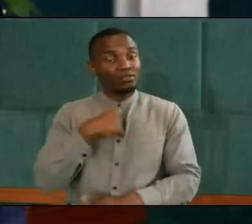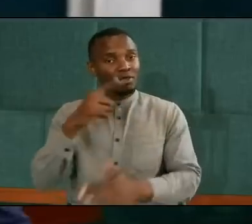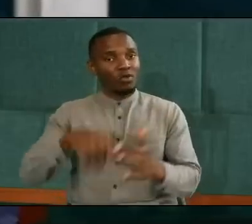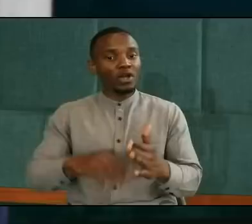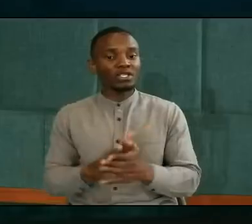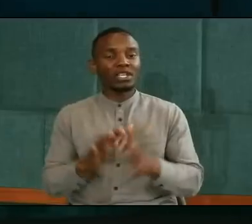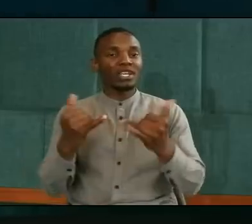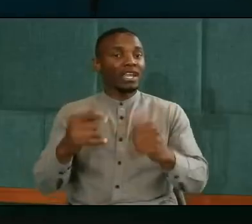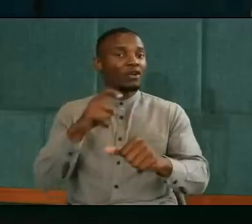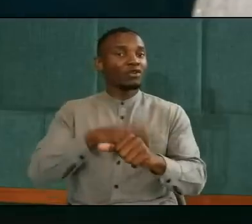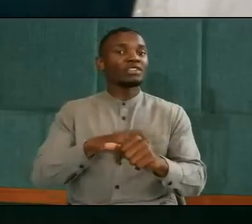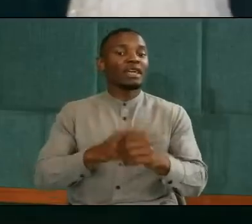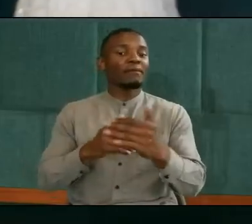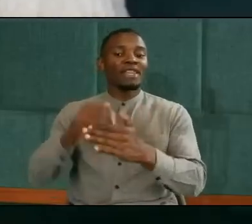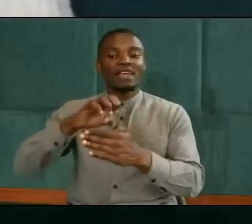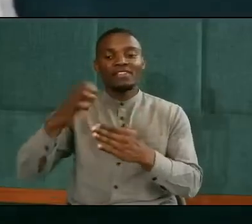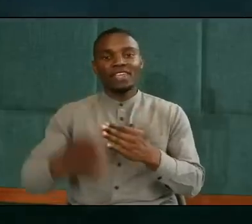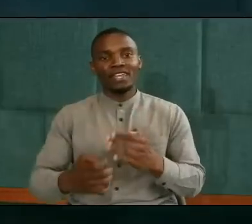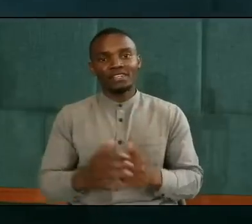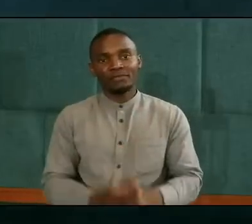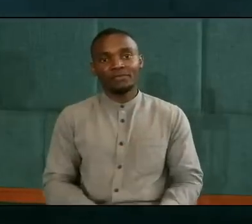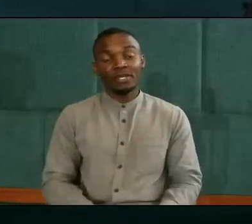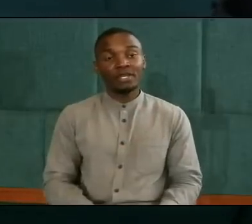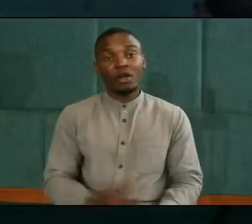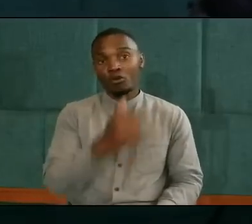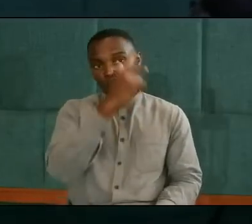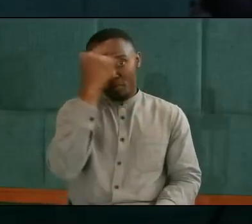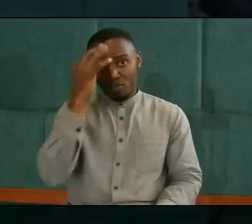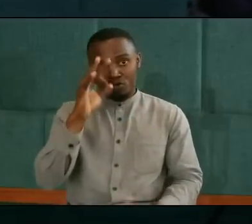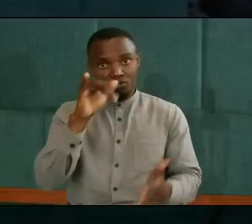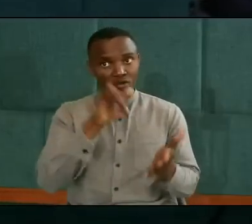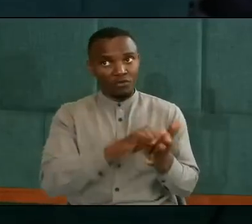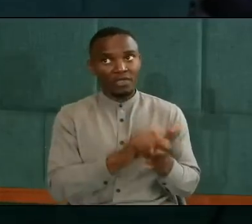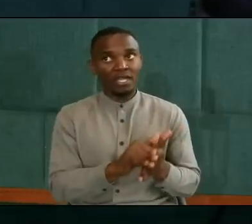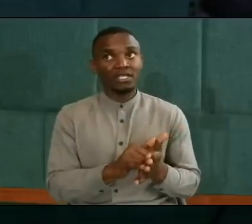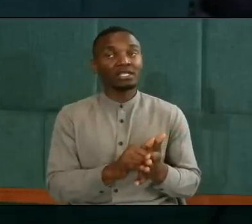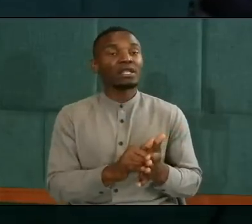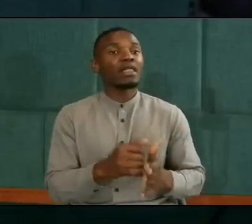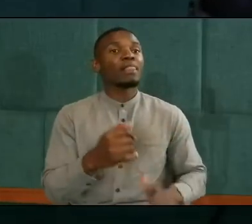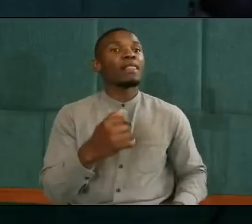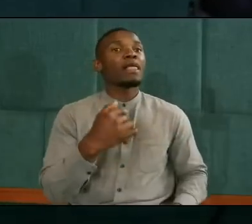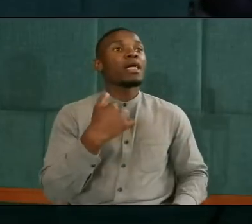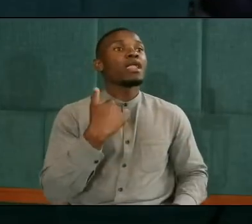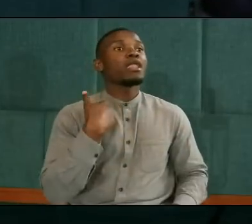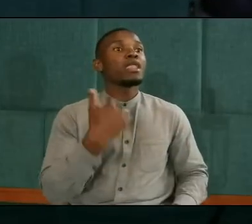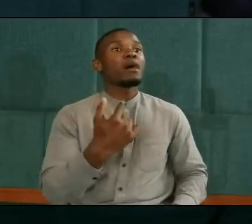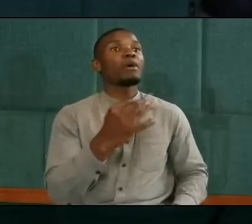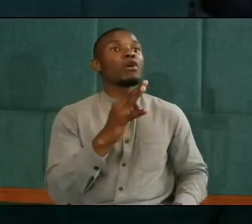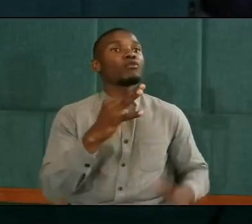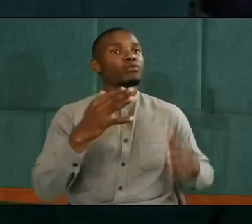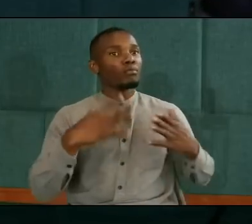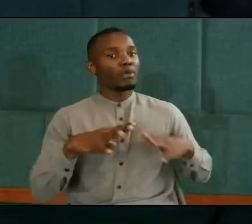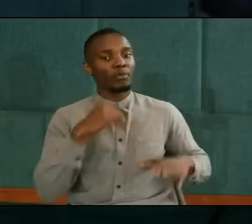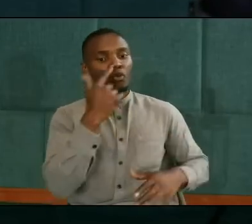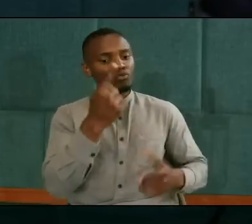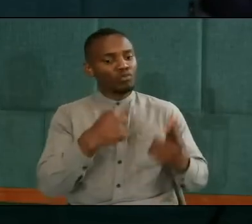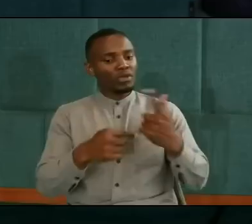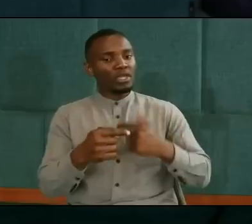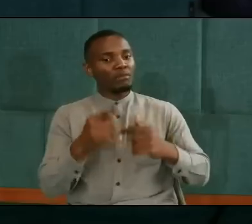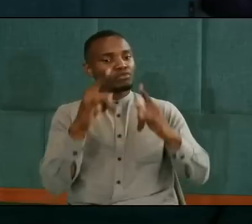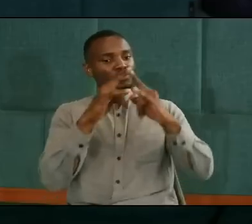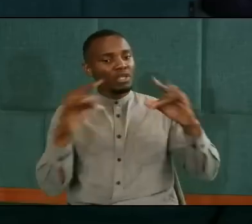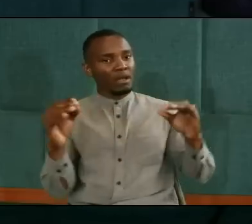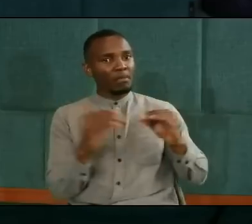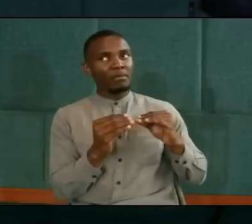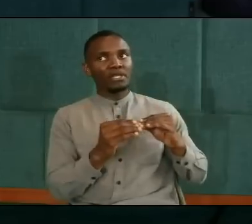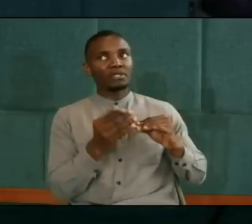end. Because of that, a number of people who came to this camp